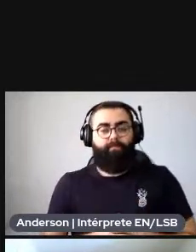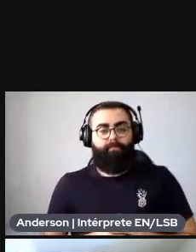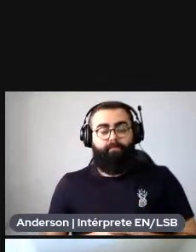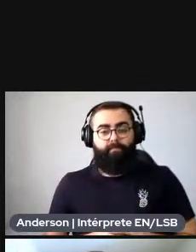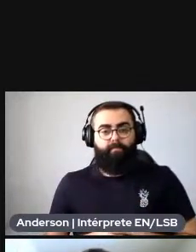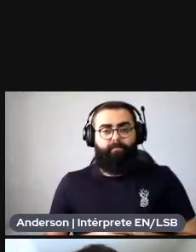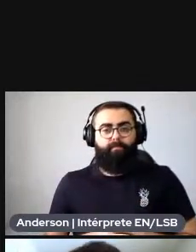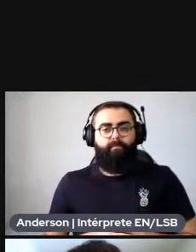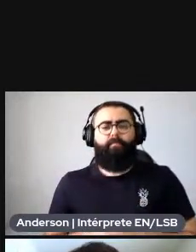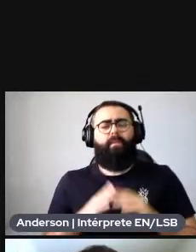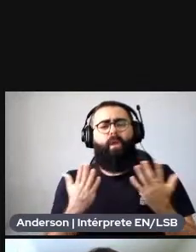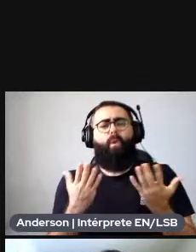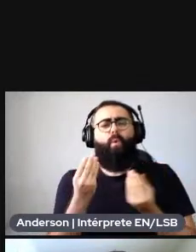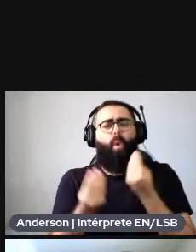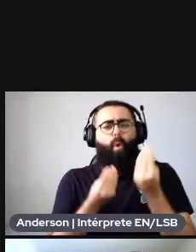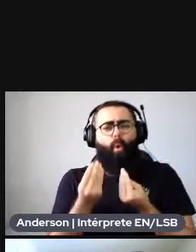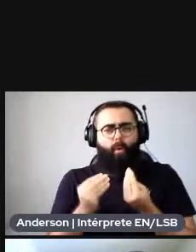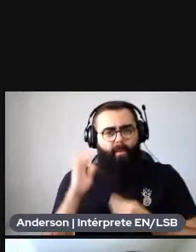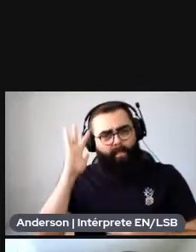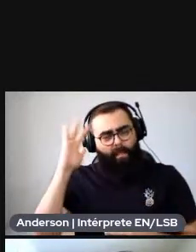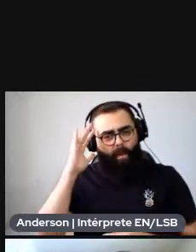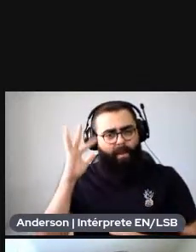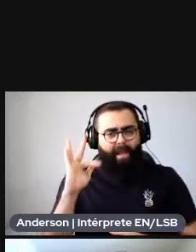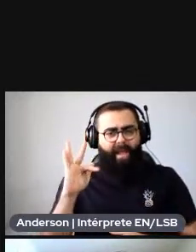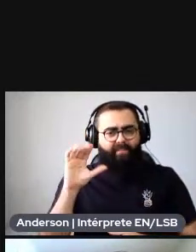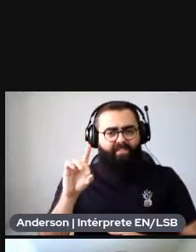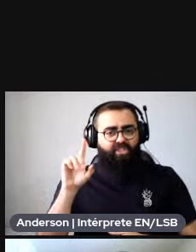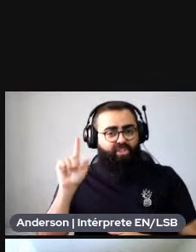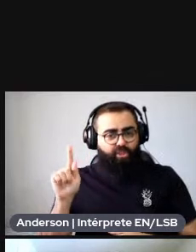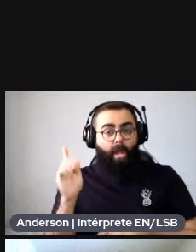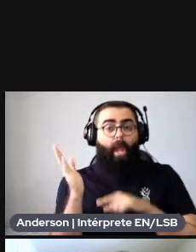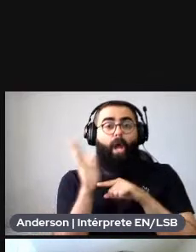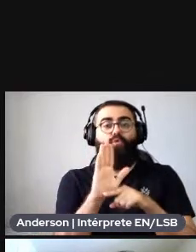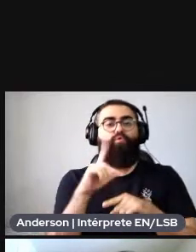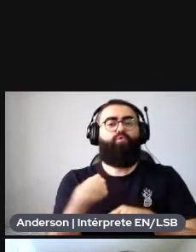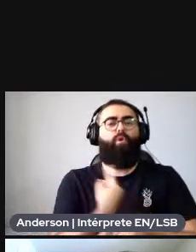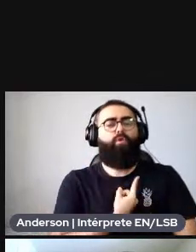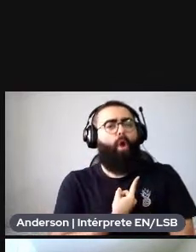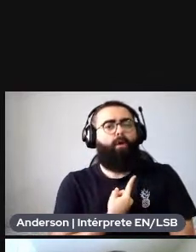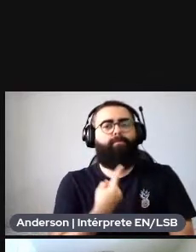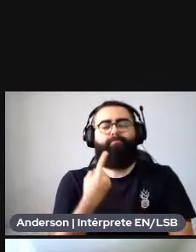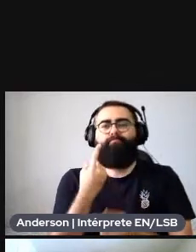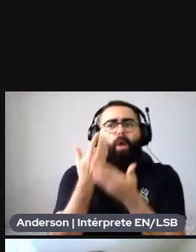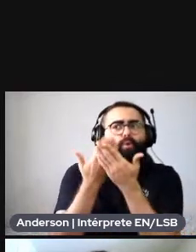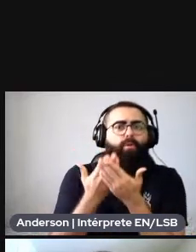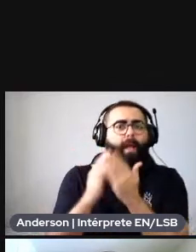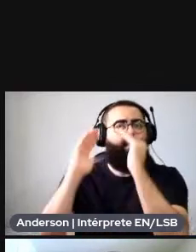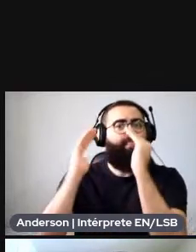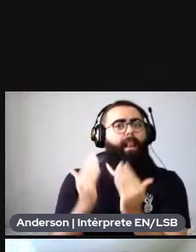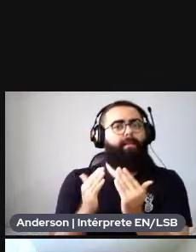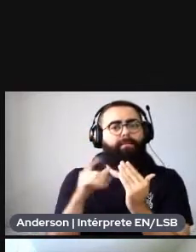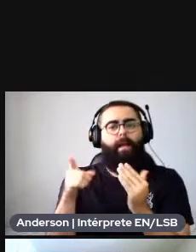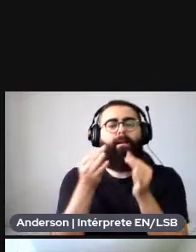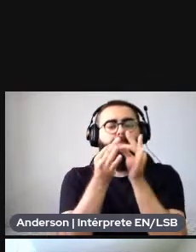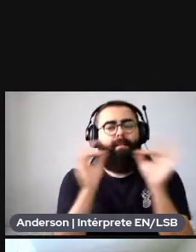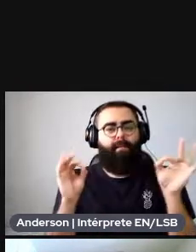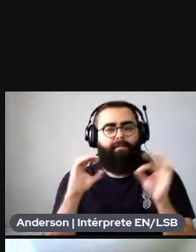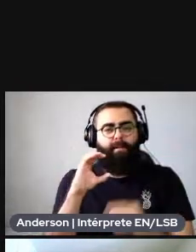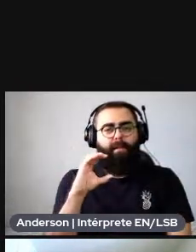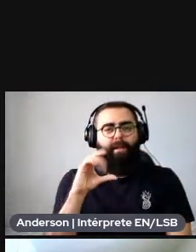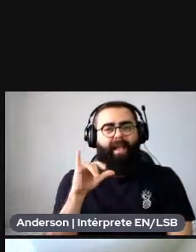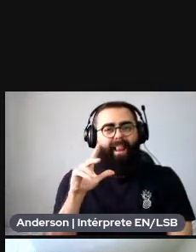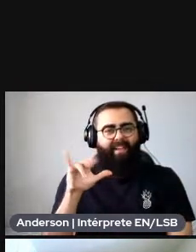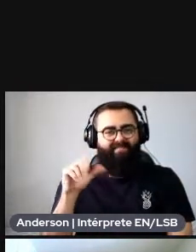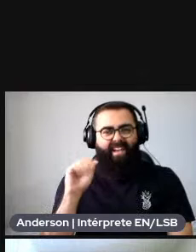So how does FTG help to account for the structure and pragmatics of reverse or non-reverse pseudoclefts?